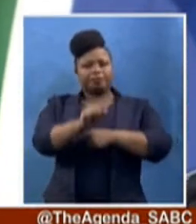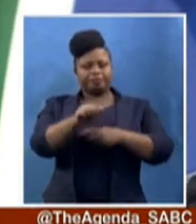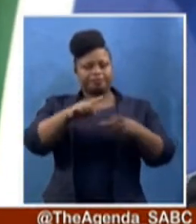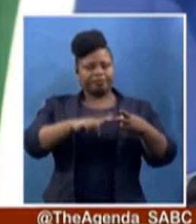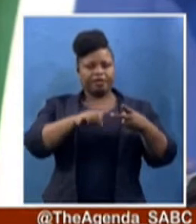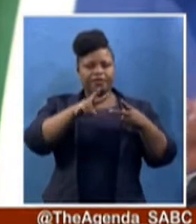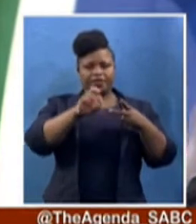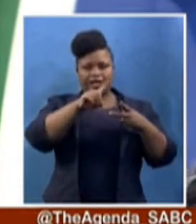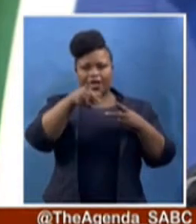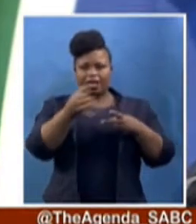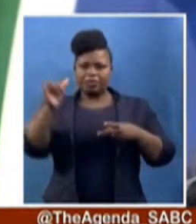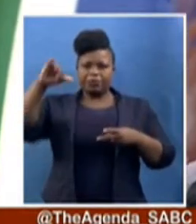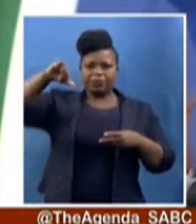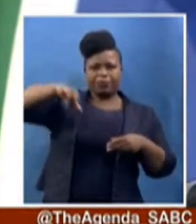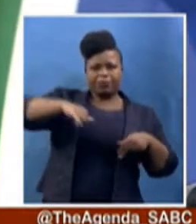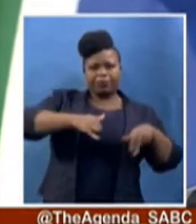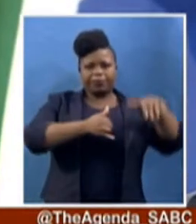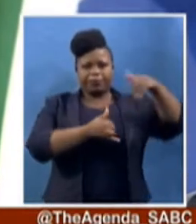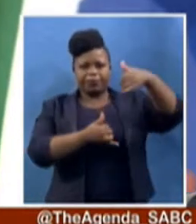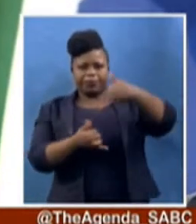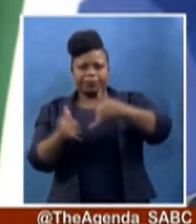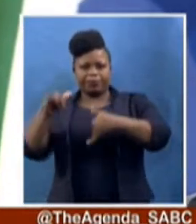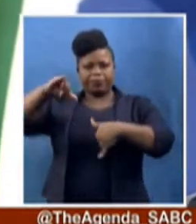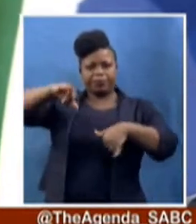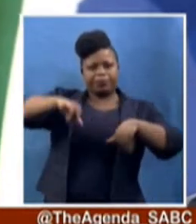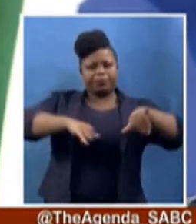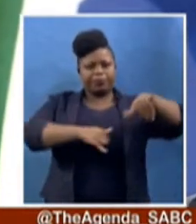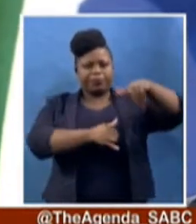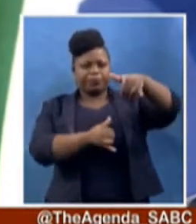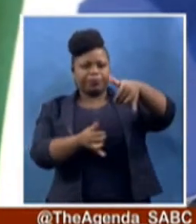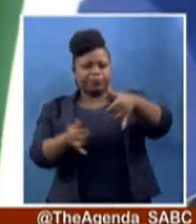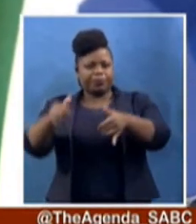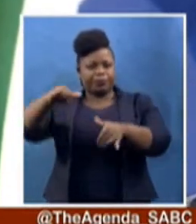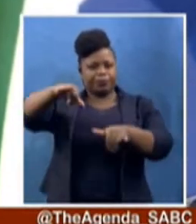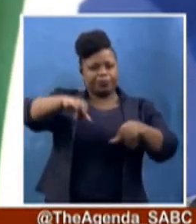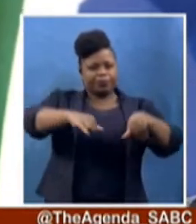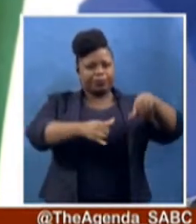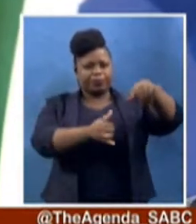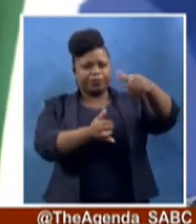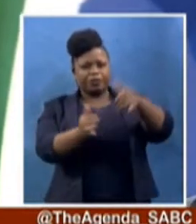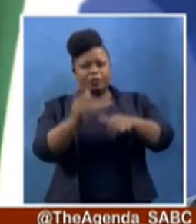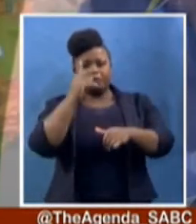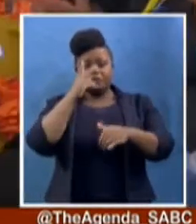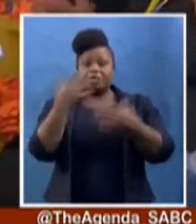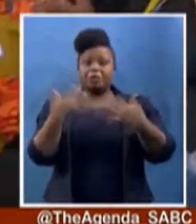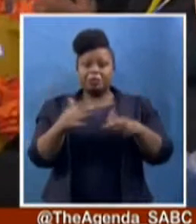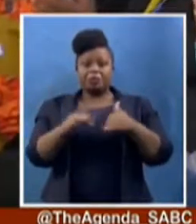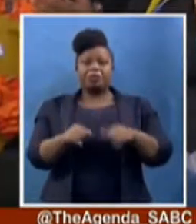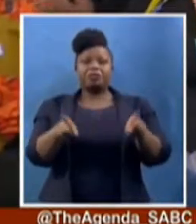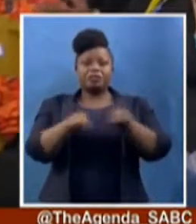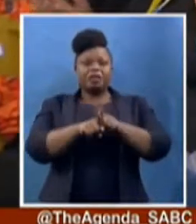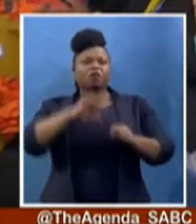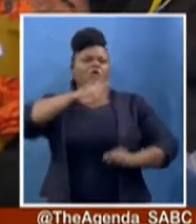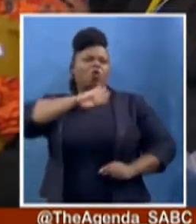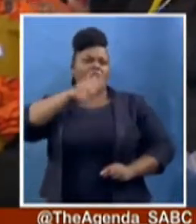Gripens, the mighty jet fighters of our nation, and Major Nzuta